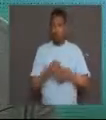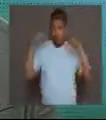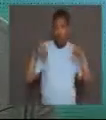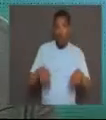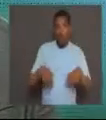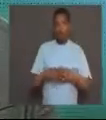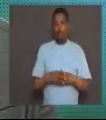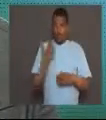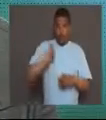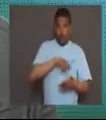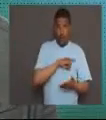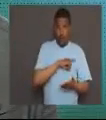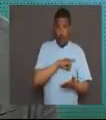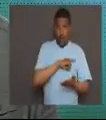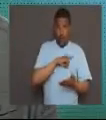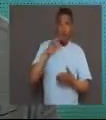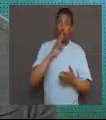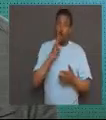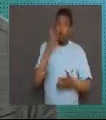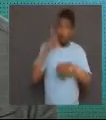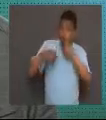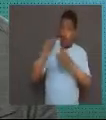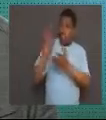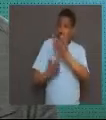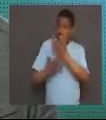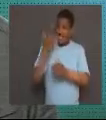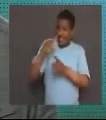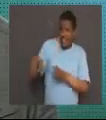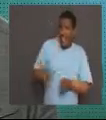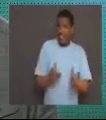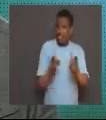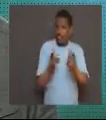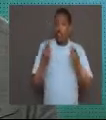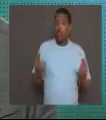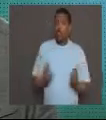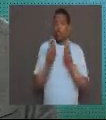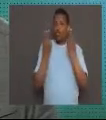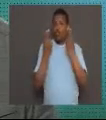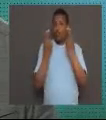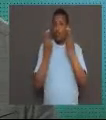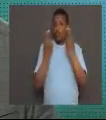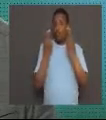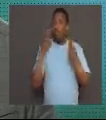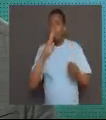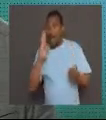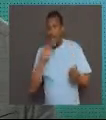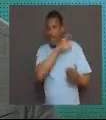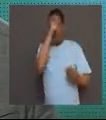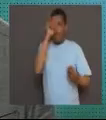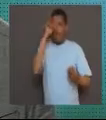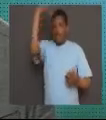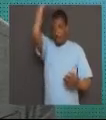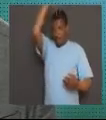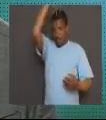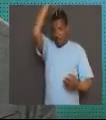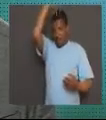Today, we are going to discuss the strategies used by the Ethiopian government